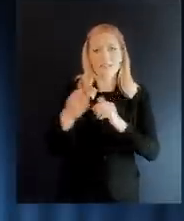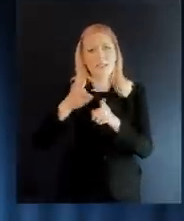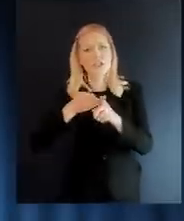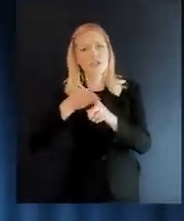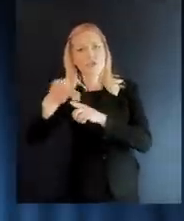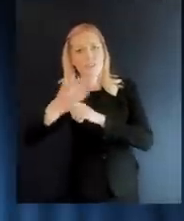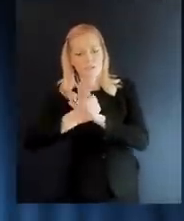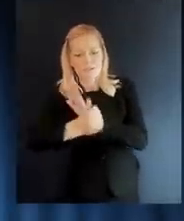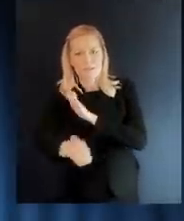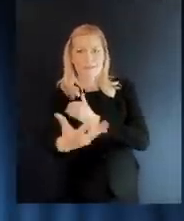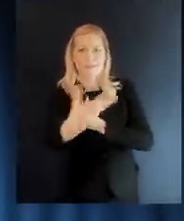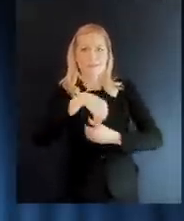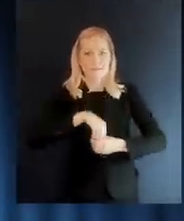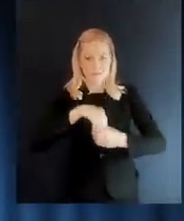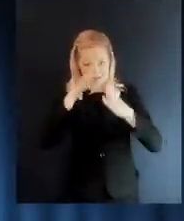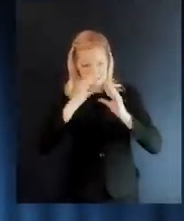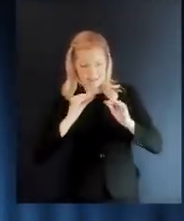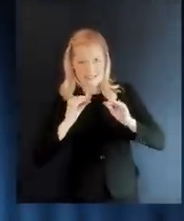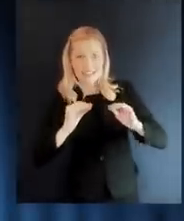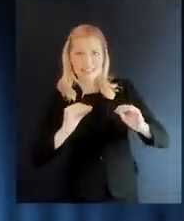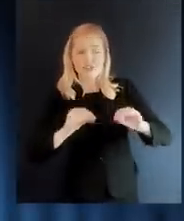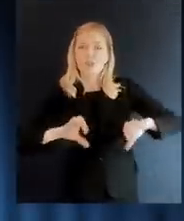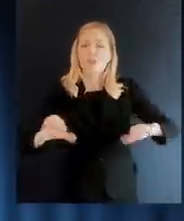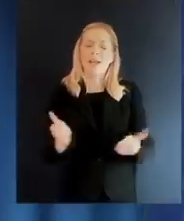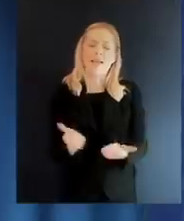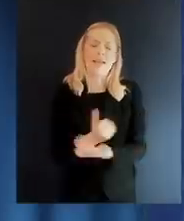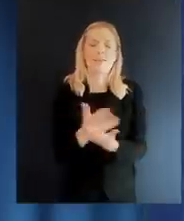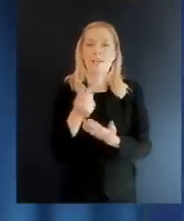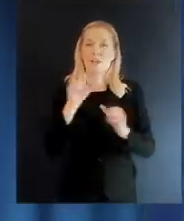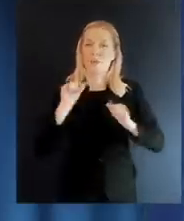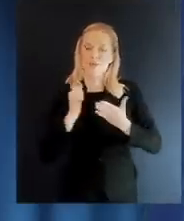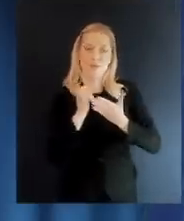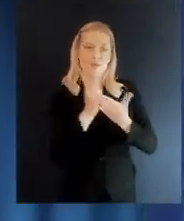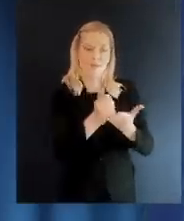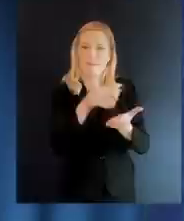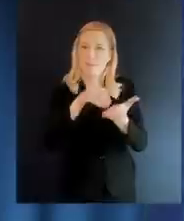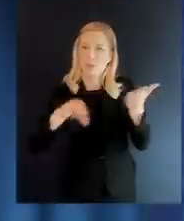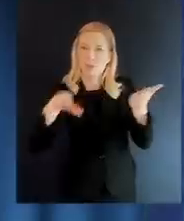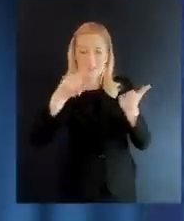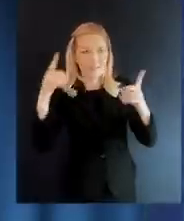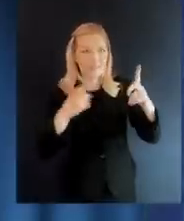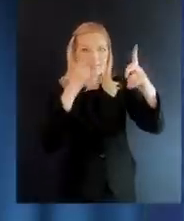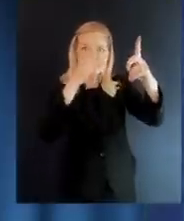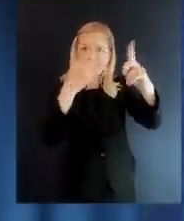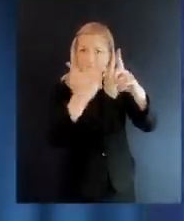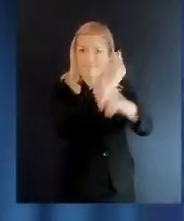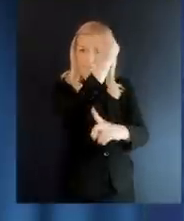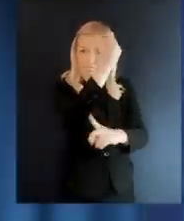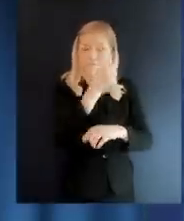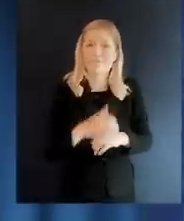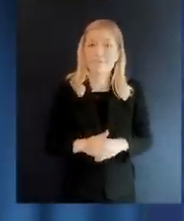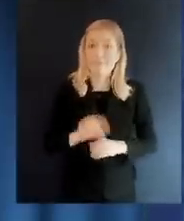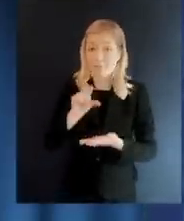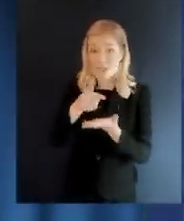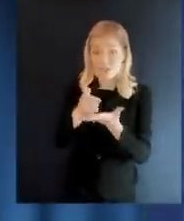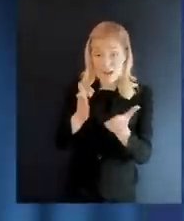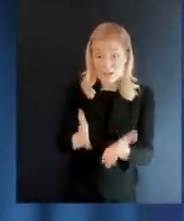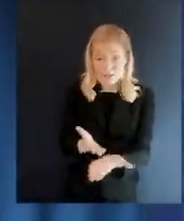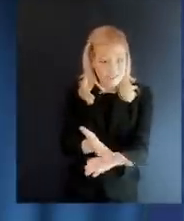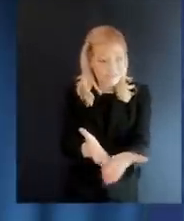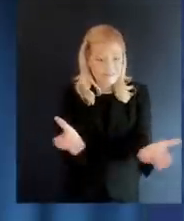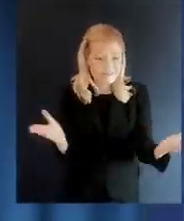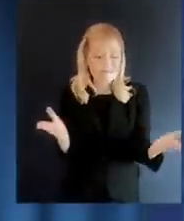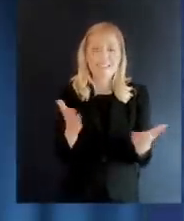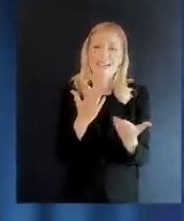you can to help them reach their goals. And graduates, thank you for joining the